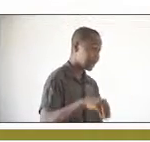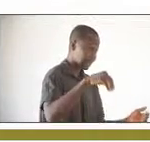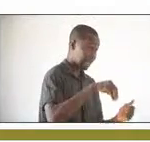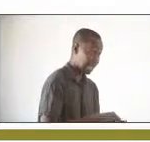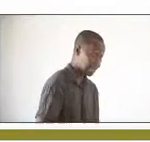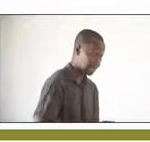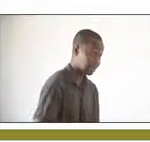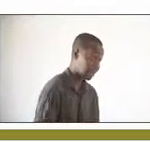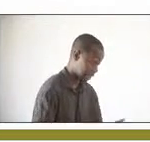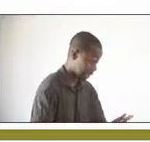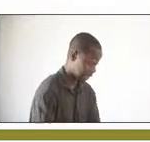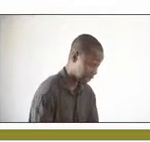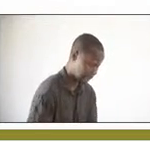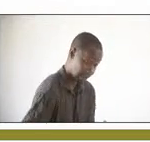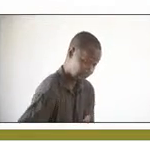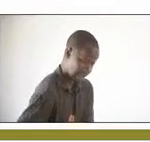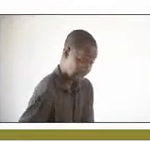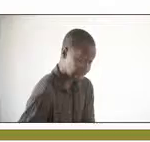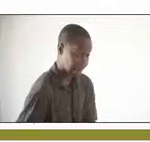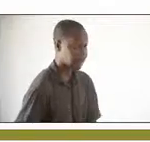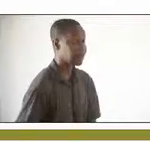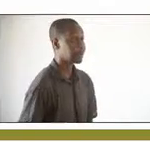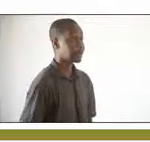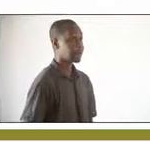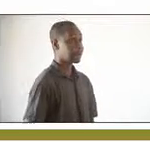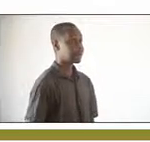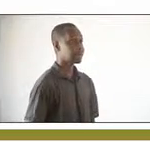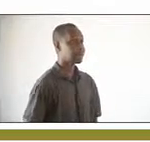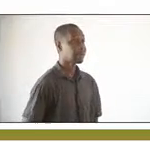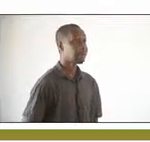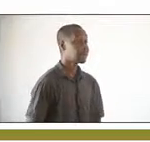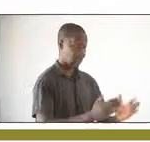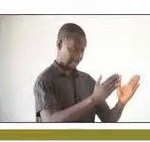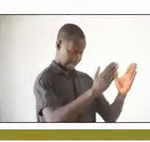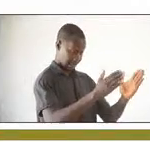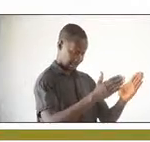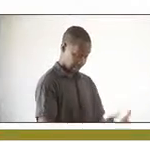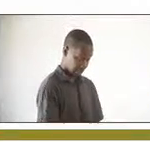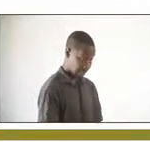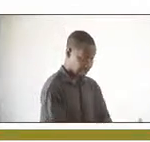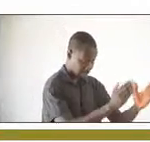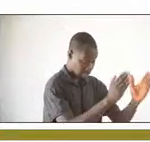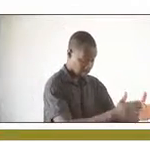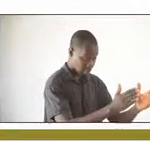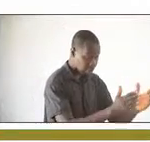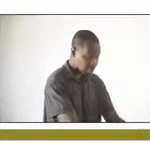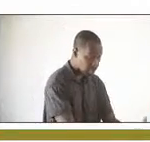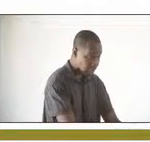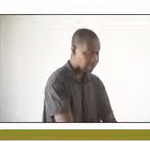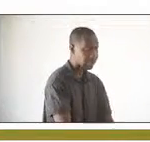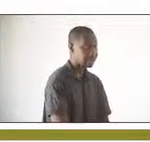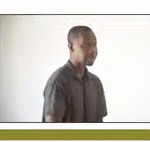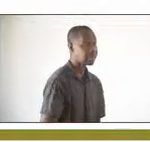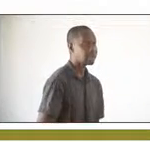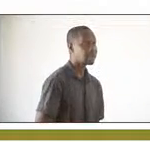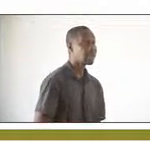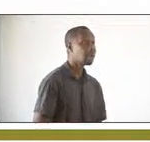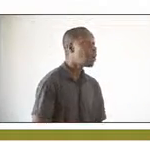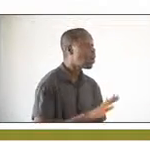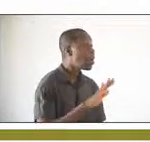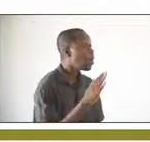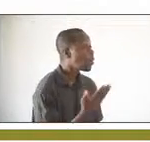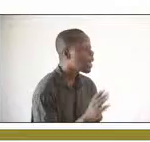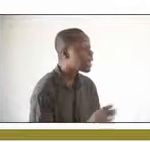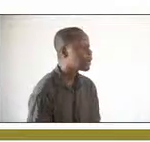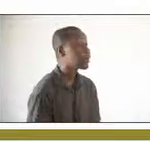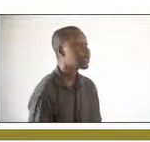address, but it's a different entity. So it remains in its position, whether you are using the